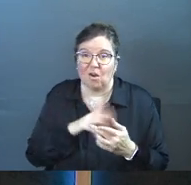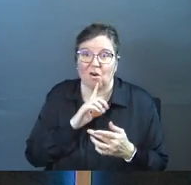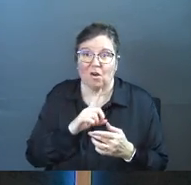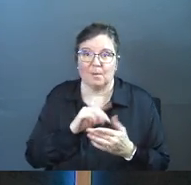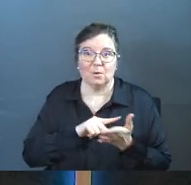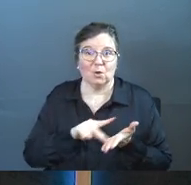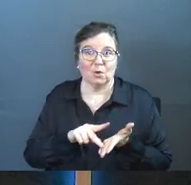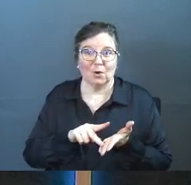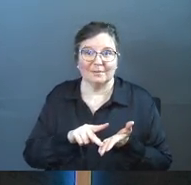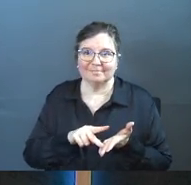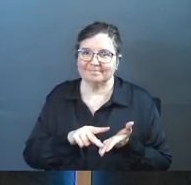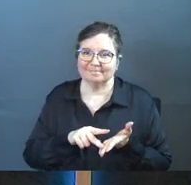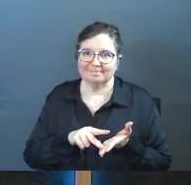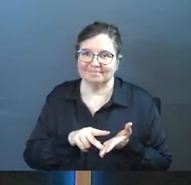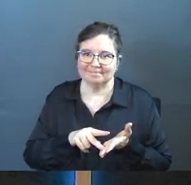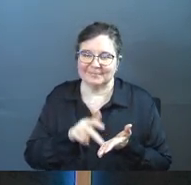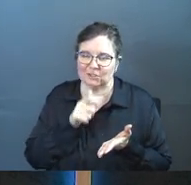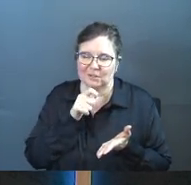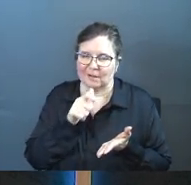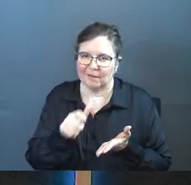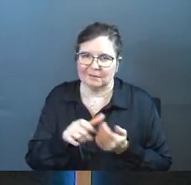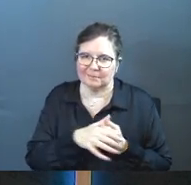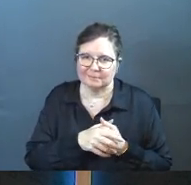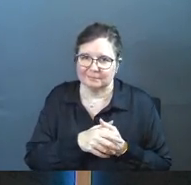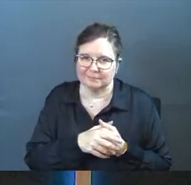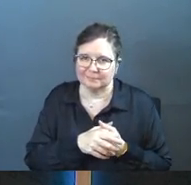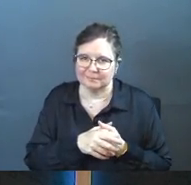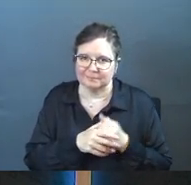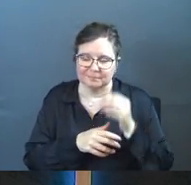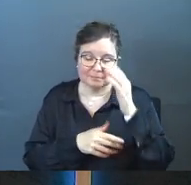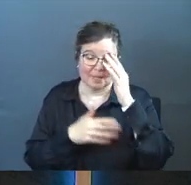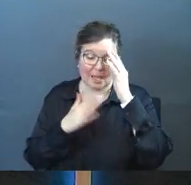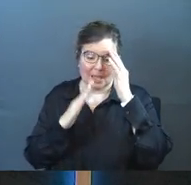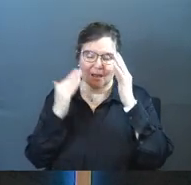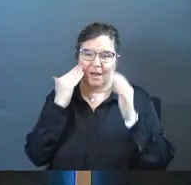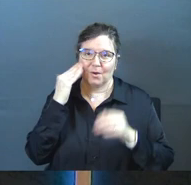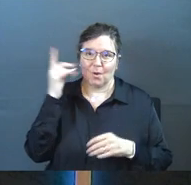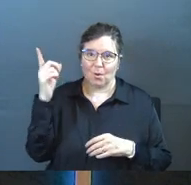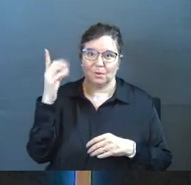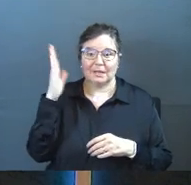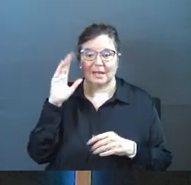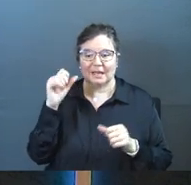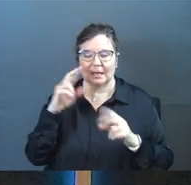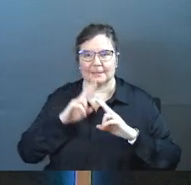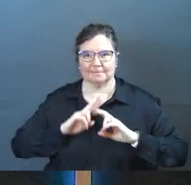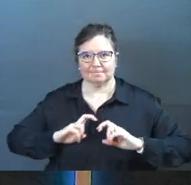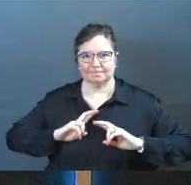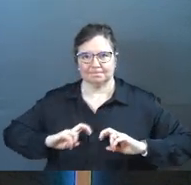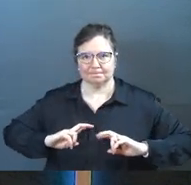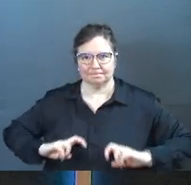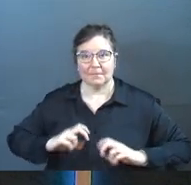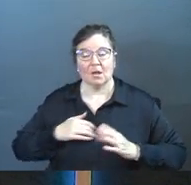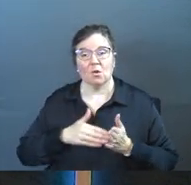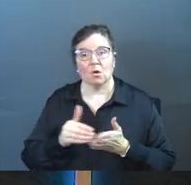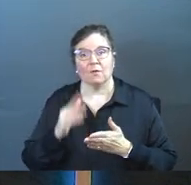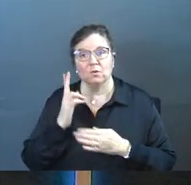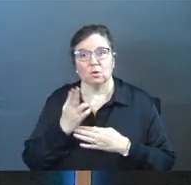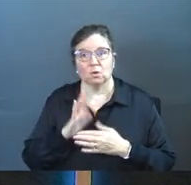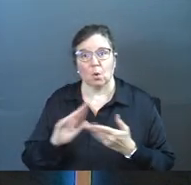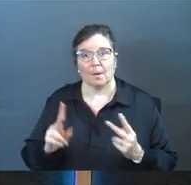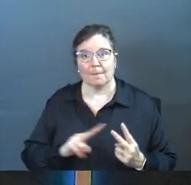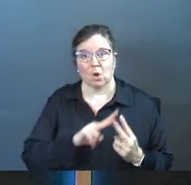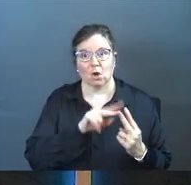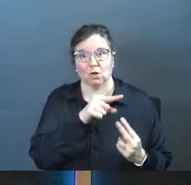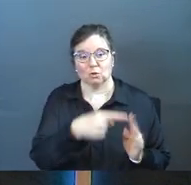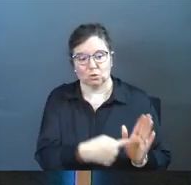pure. They're not. And God knows, and God can examine you, and God often will use your